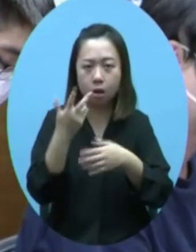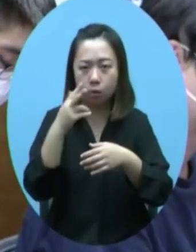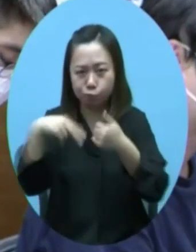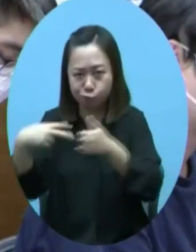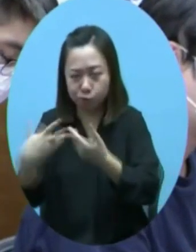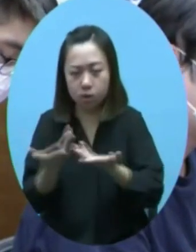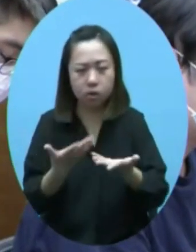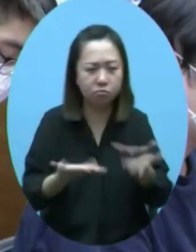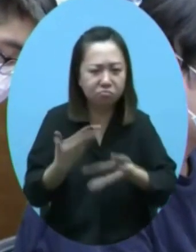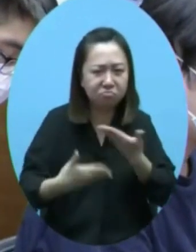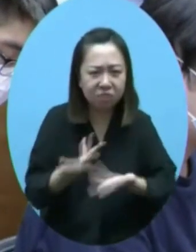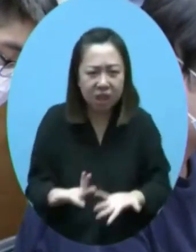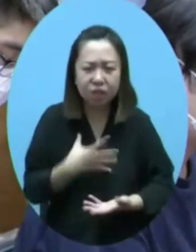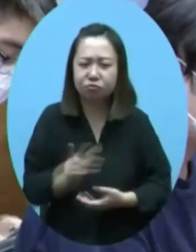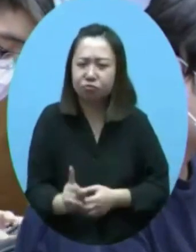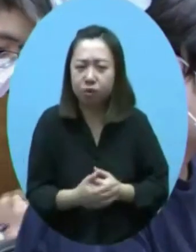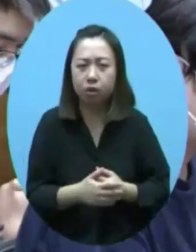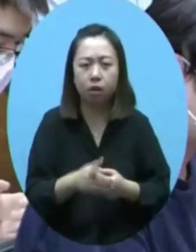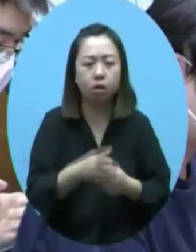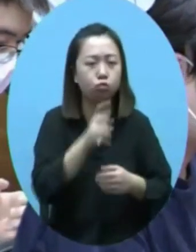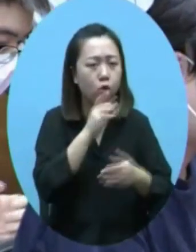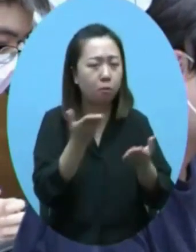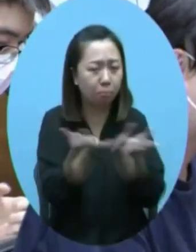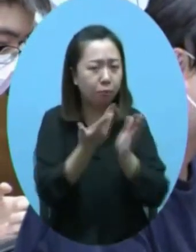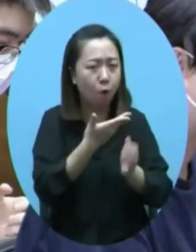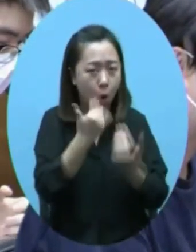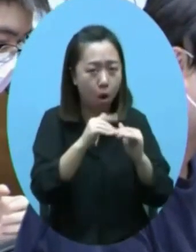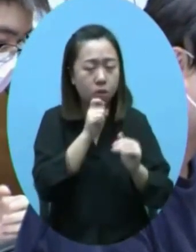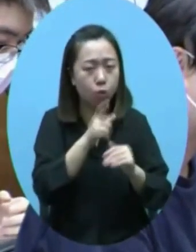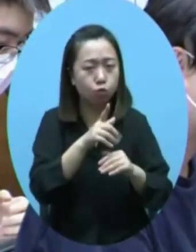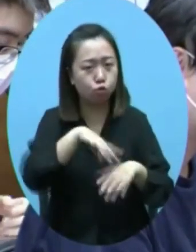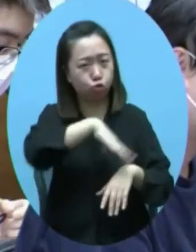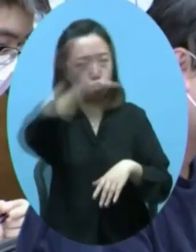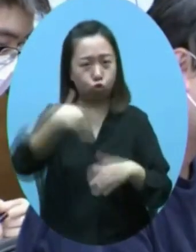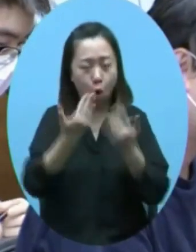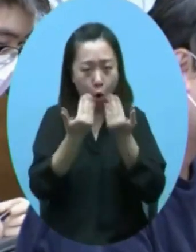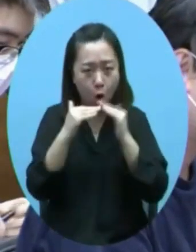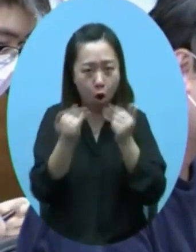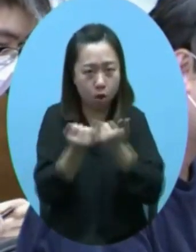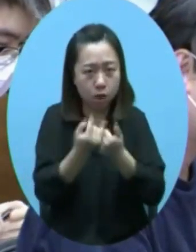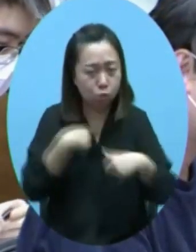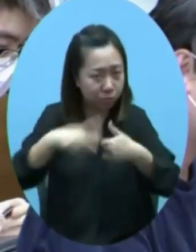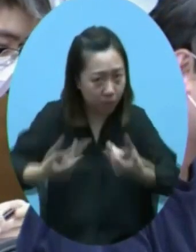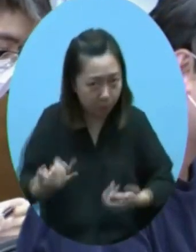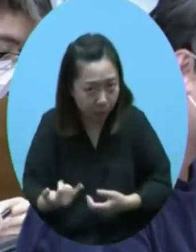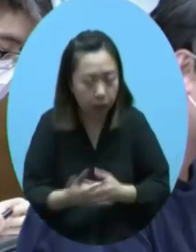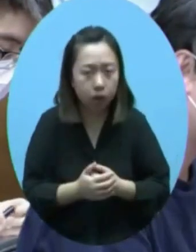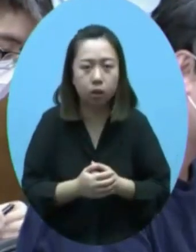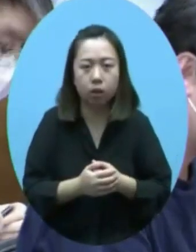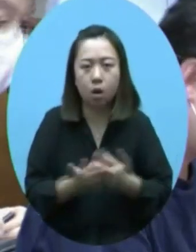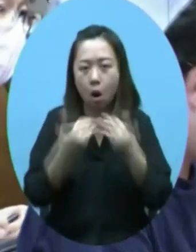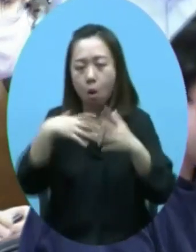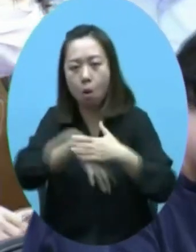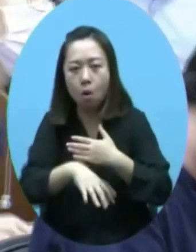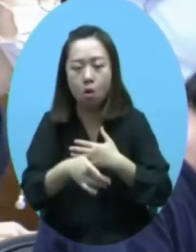was confirmed. So what is the latest situation? Is it that for each school with confirmed cases, the entire students of the entire school